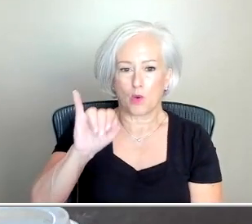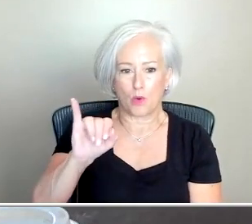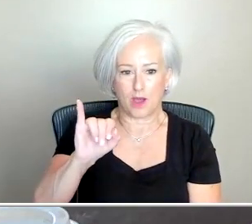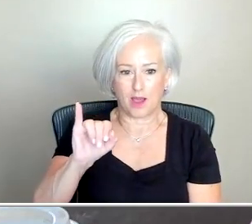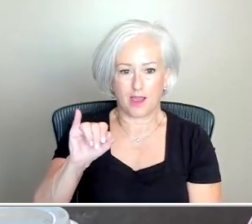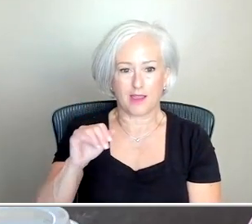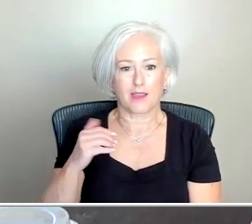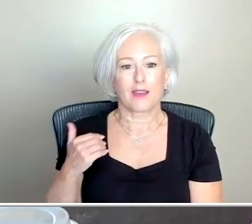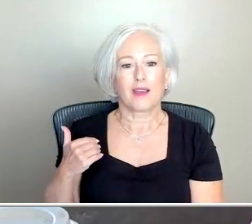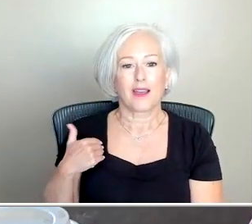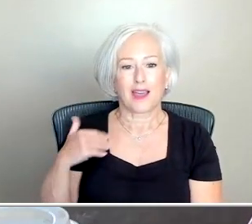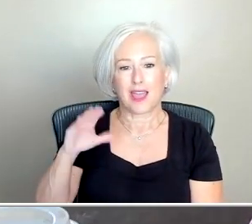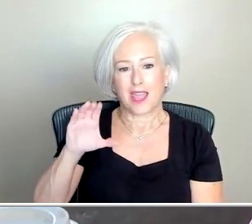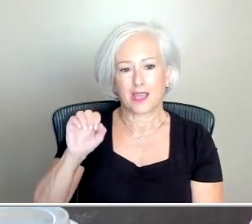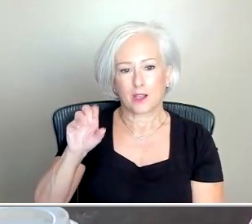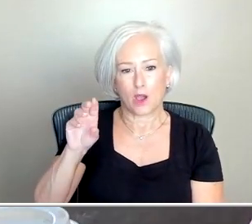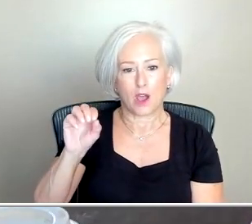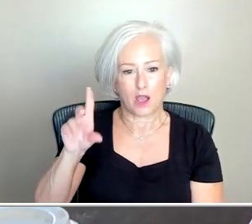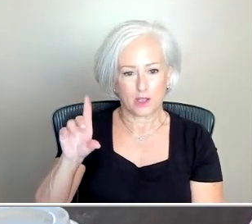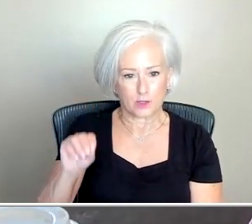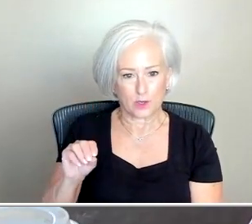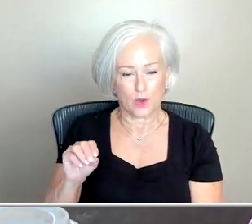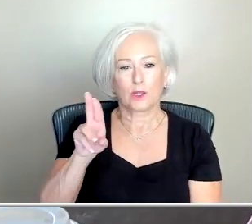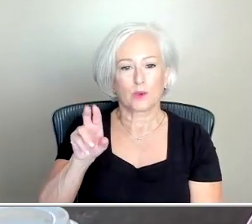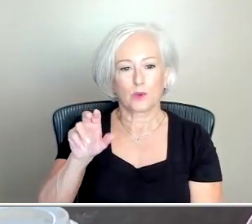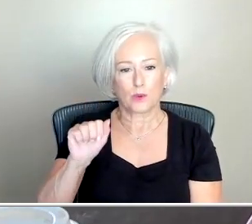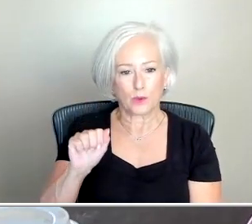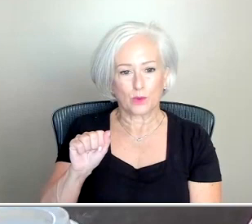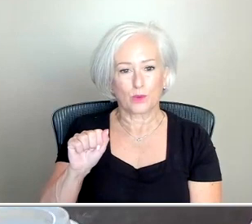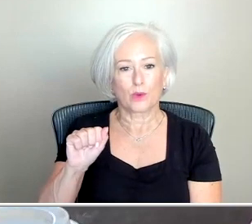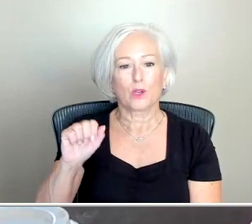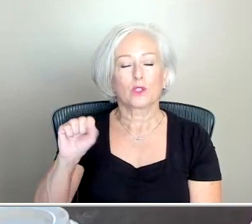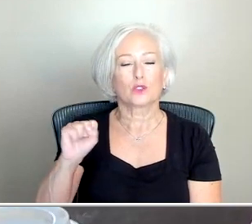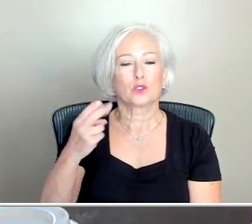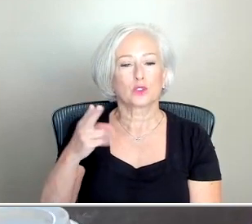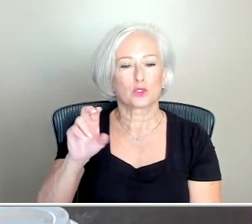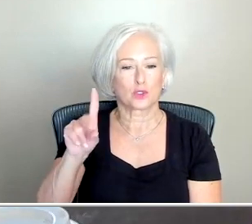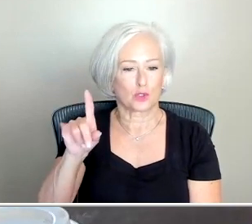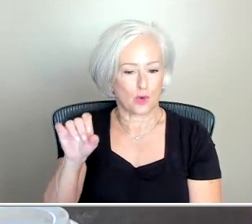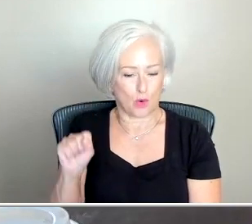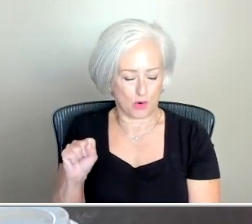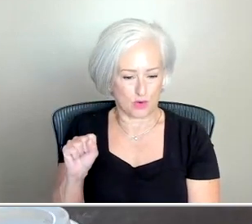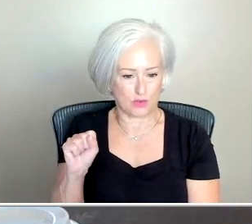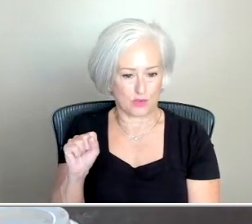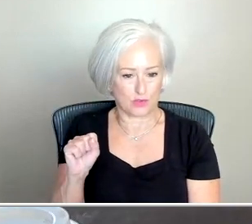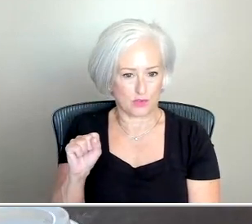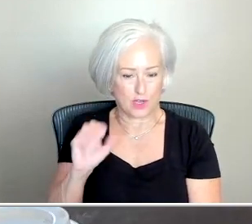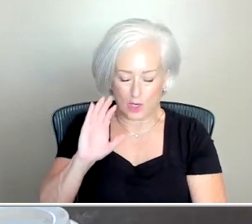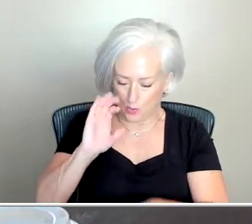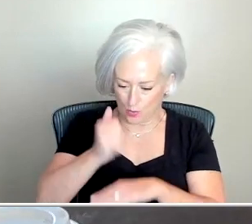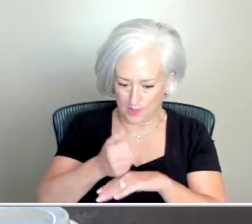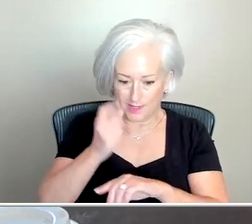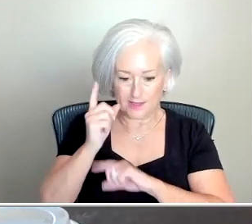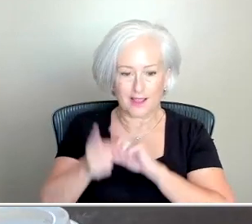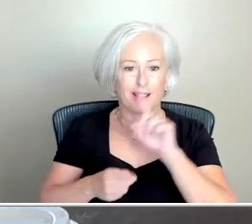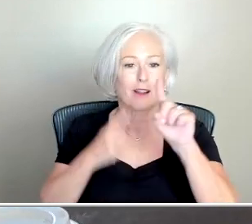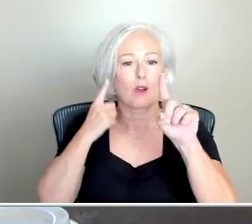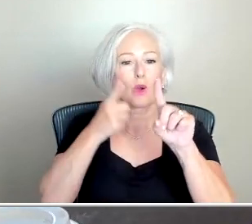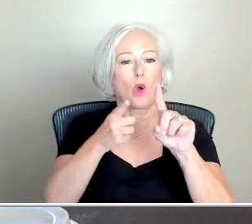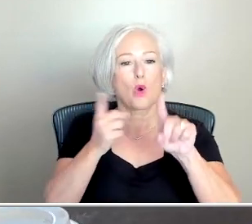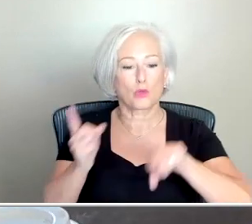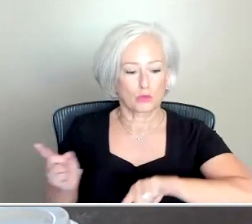Kuhio Shores, and we set a goal to do that as soon as we